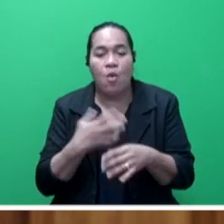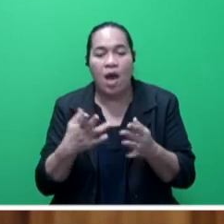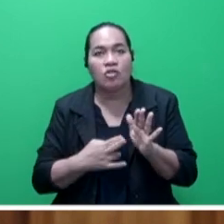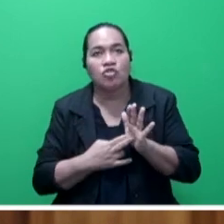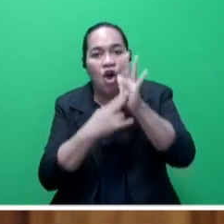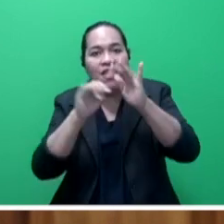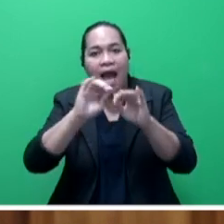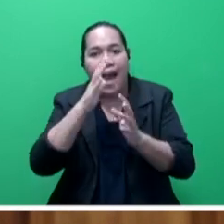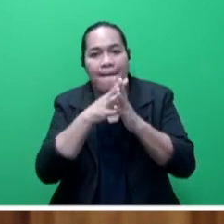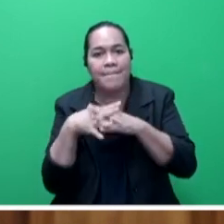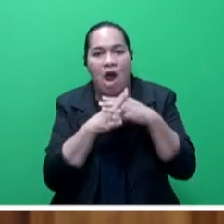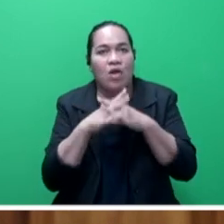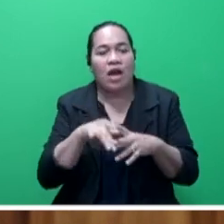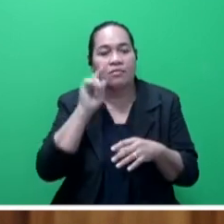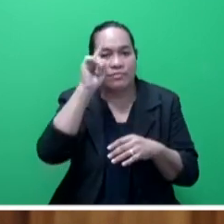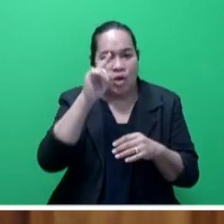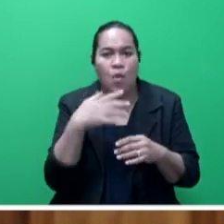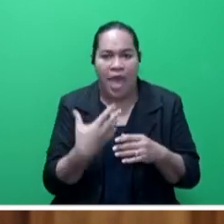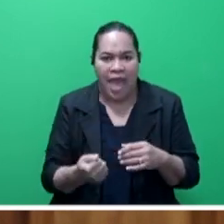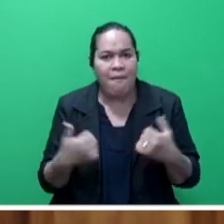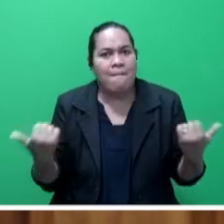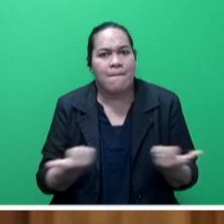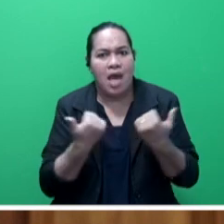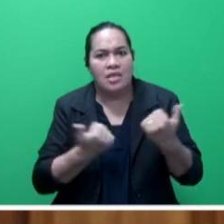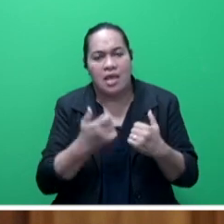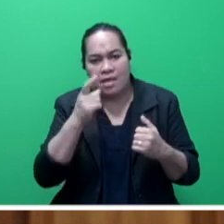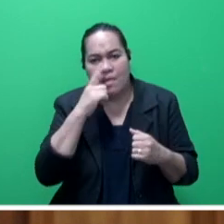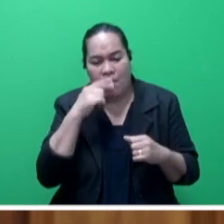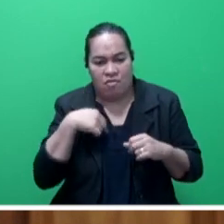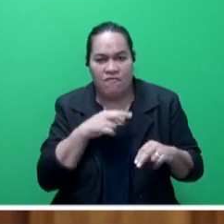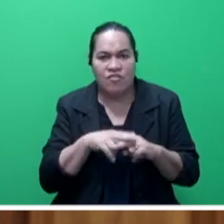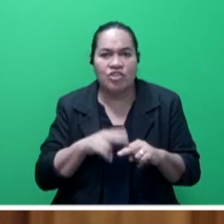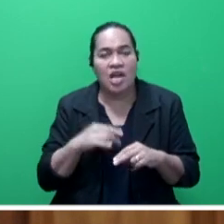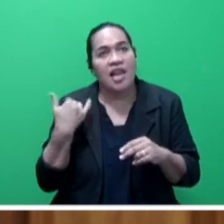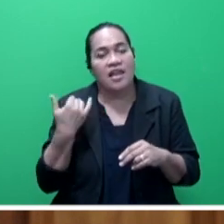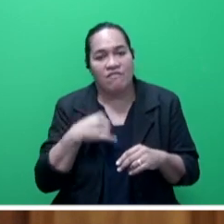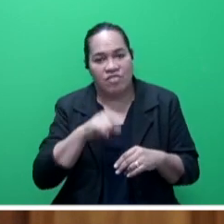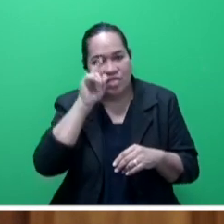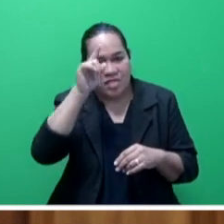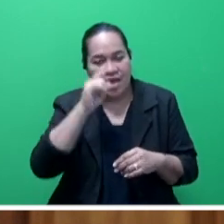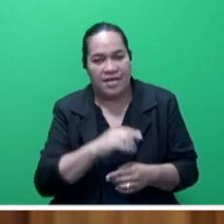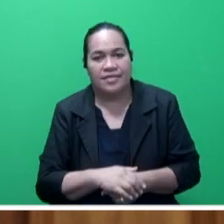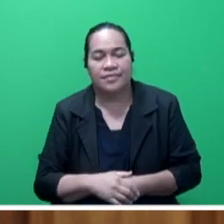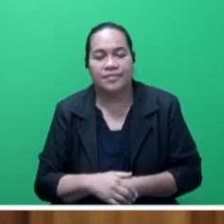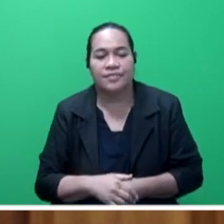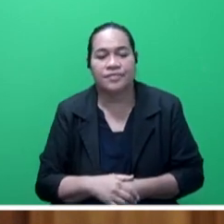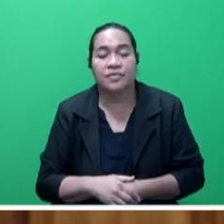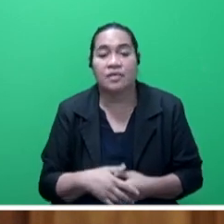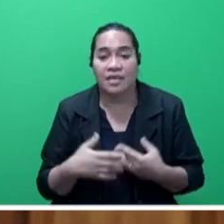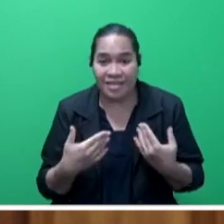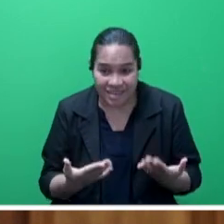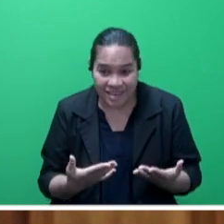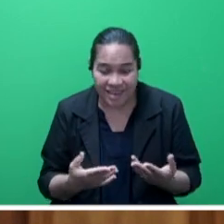market. As you would know, sir, we have a huge diaspora there, which we can actually also tap into too. Mr. Speaker,